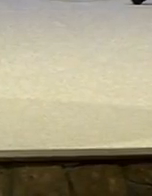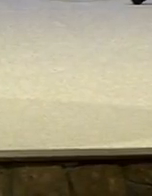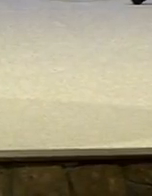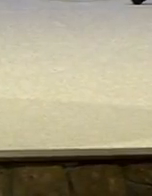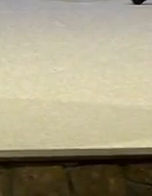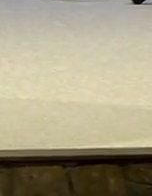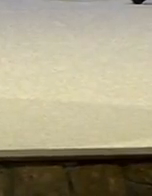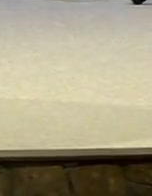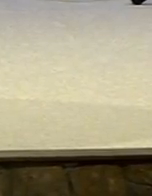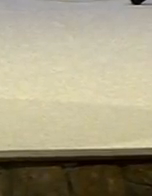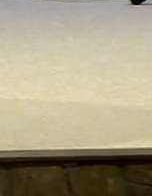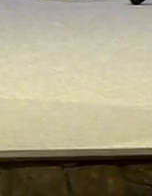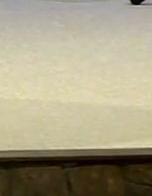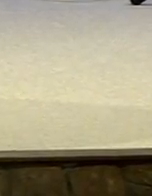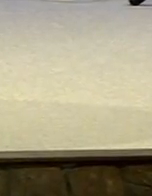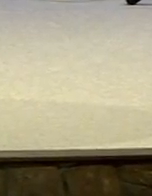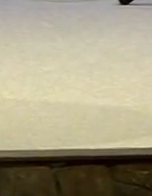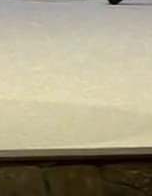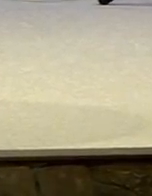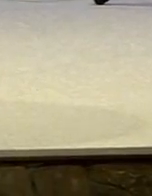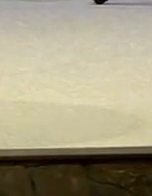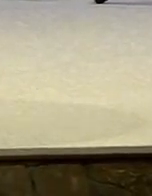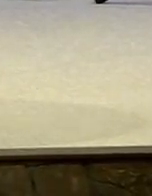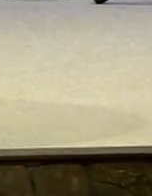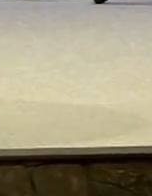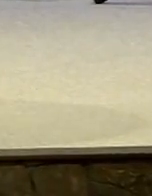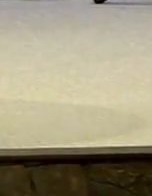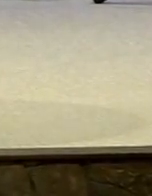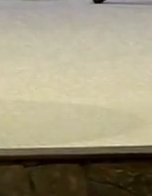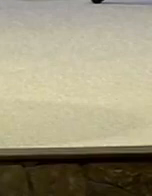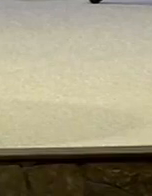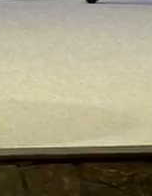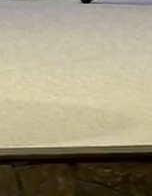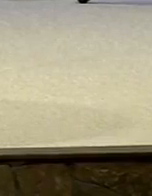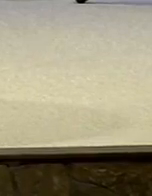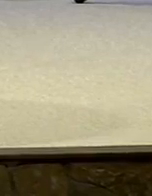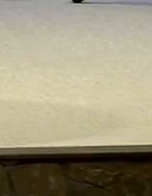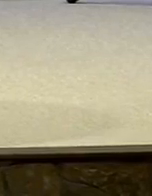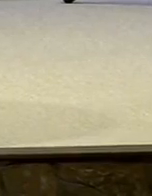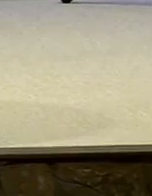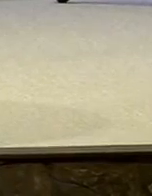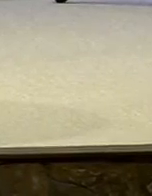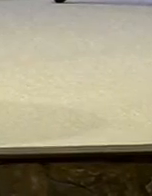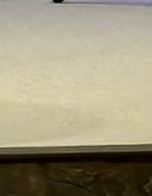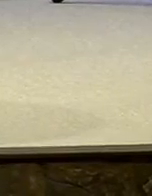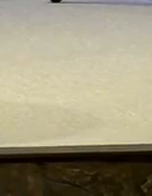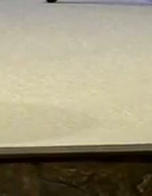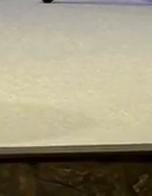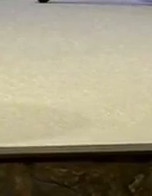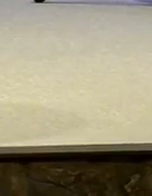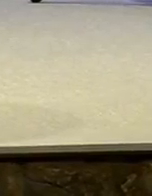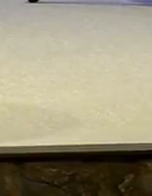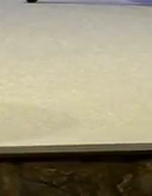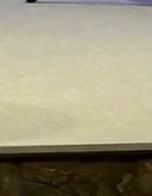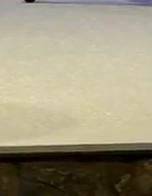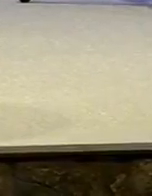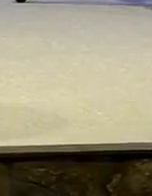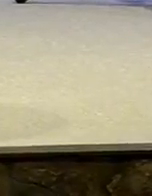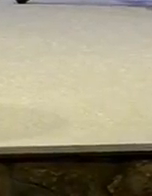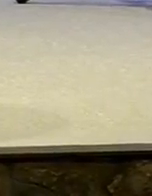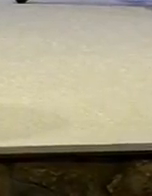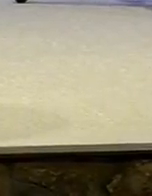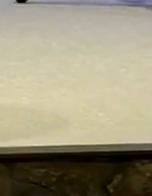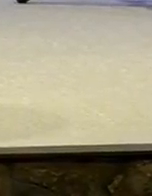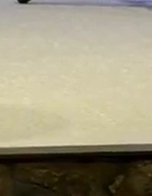her outreach going, but enables our outreach to go further around the world. I say thank God for that, amen. I think that's something to celebrate. So